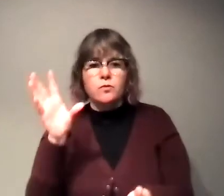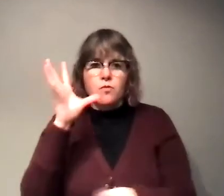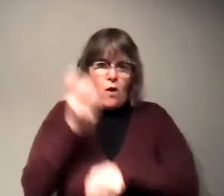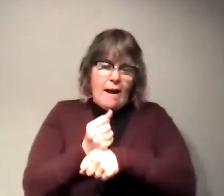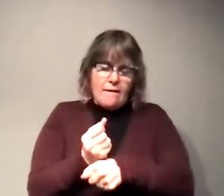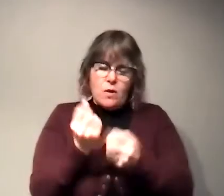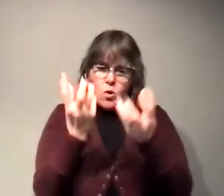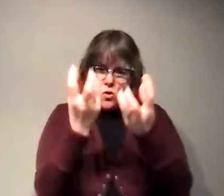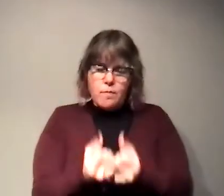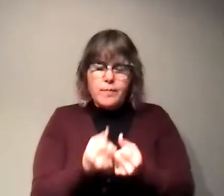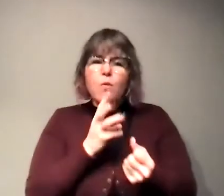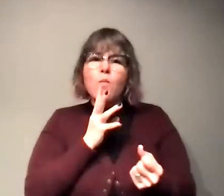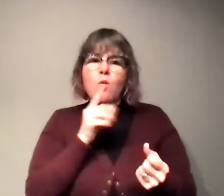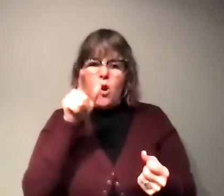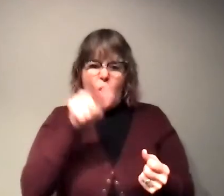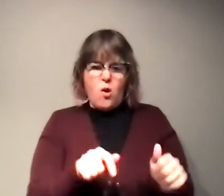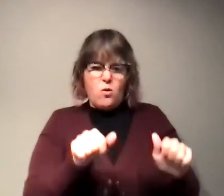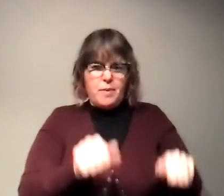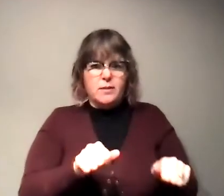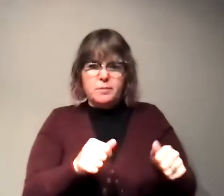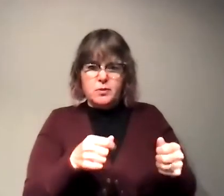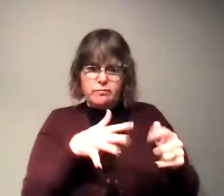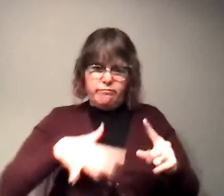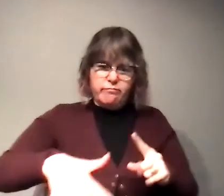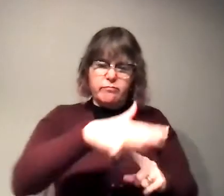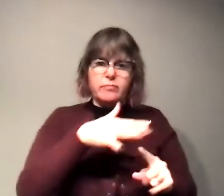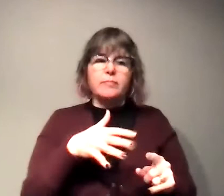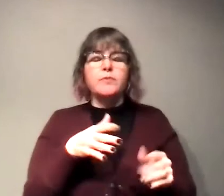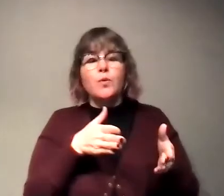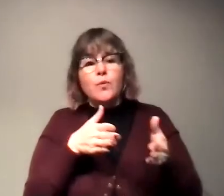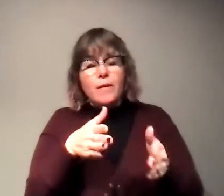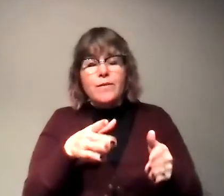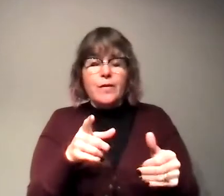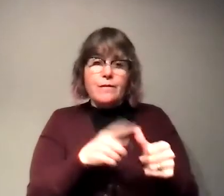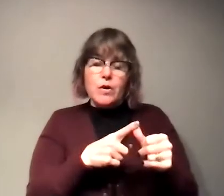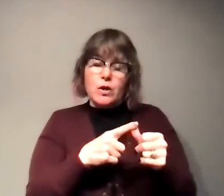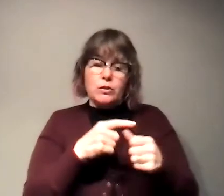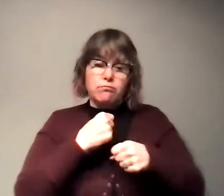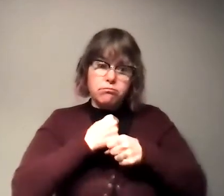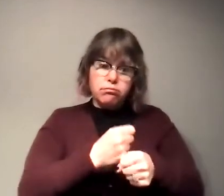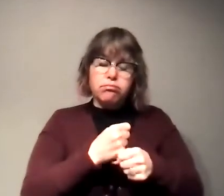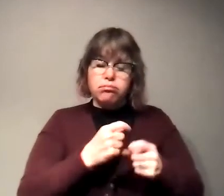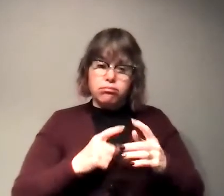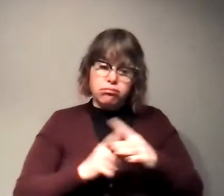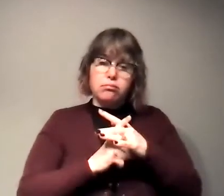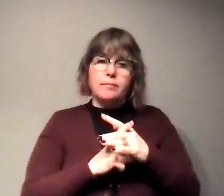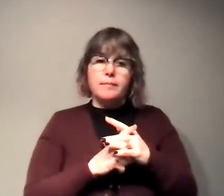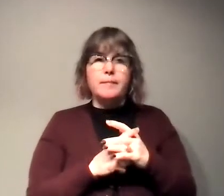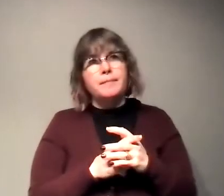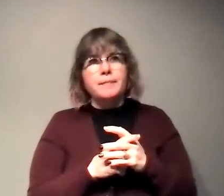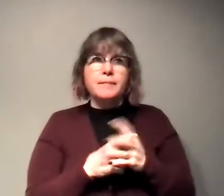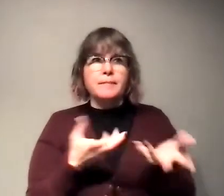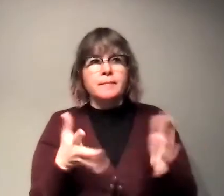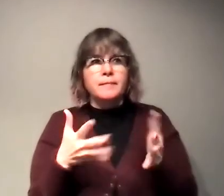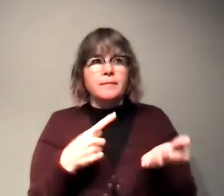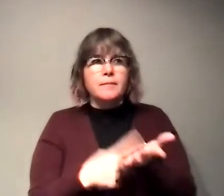that water to the lowest places on the landscape. So when a river first forms, let's say Now we're kind of talking a little